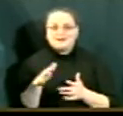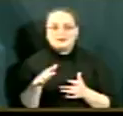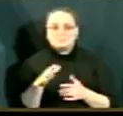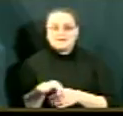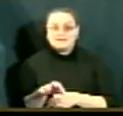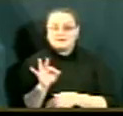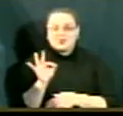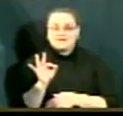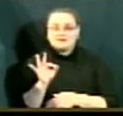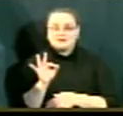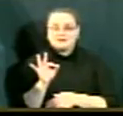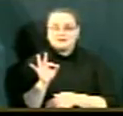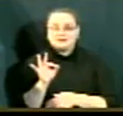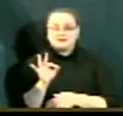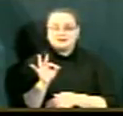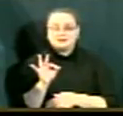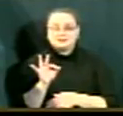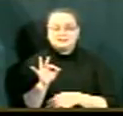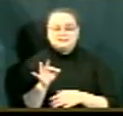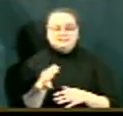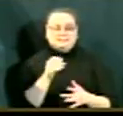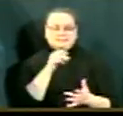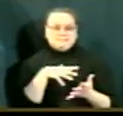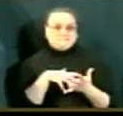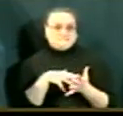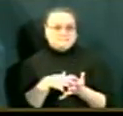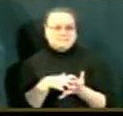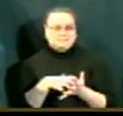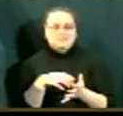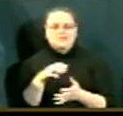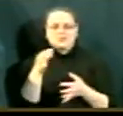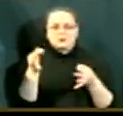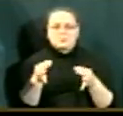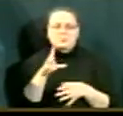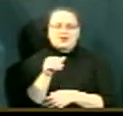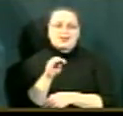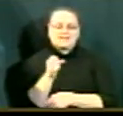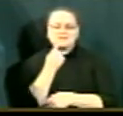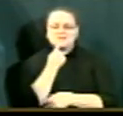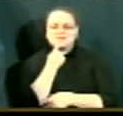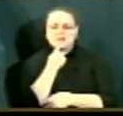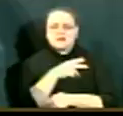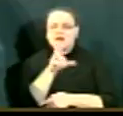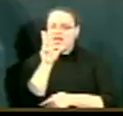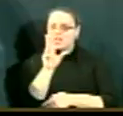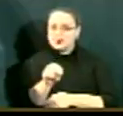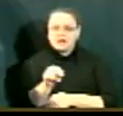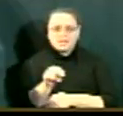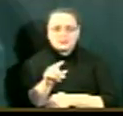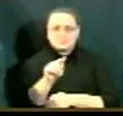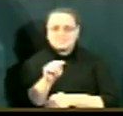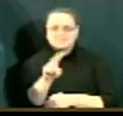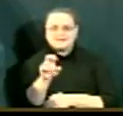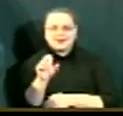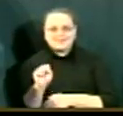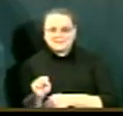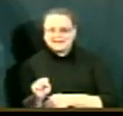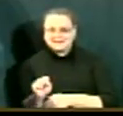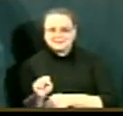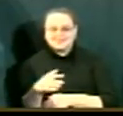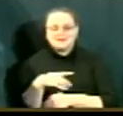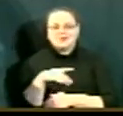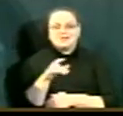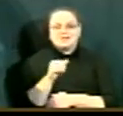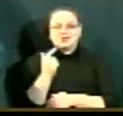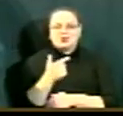found faulty. I mean, court cases are saying no to TVAS and all